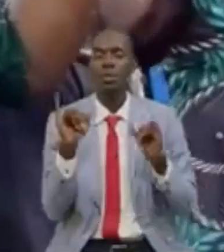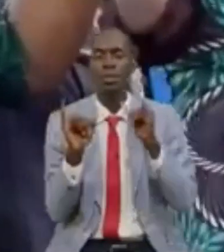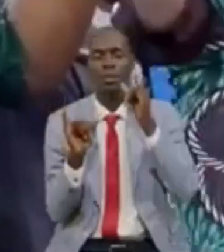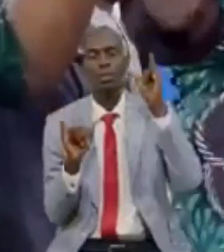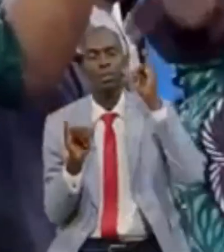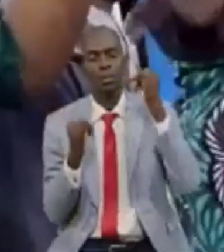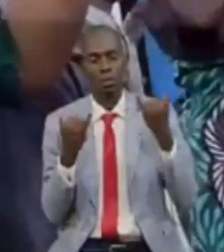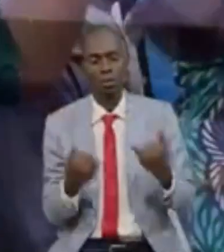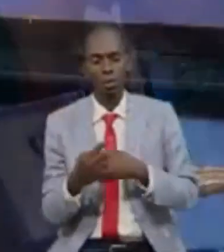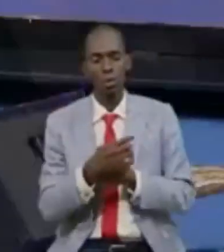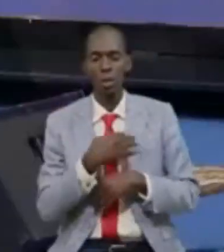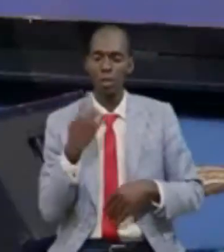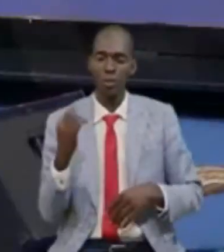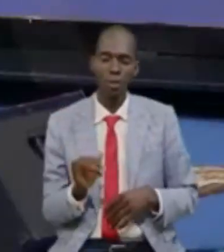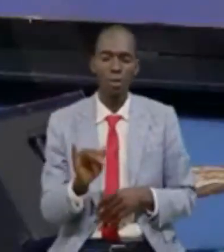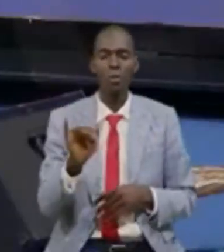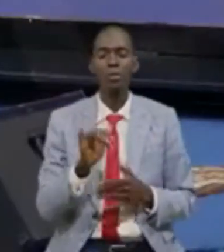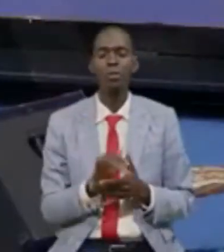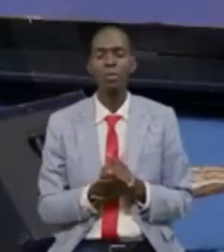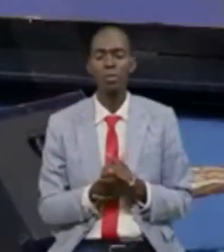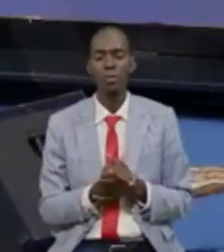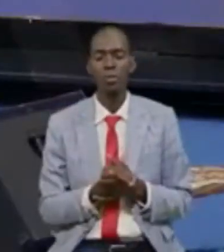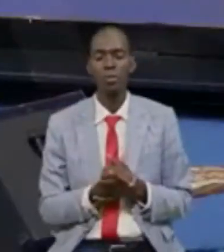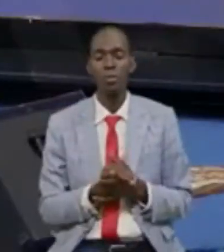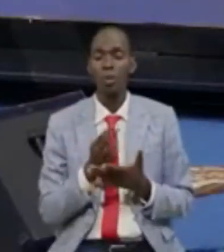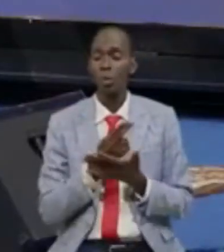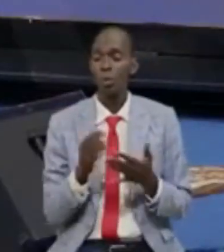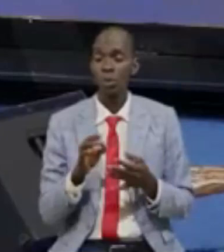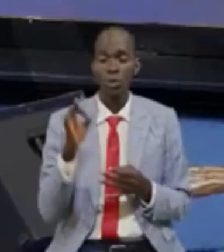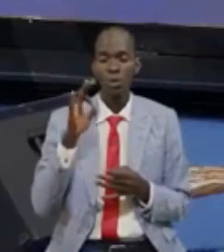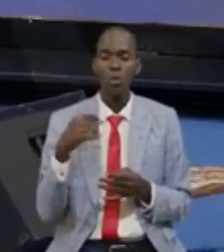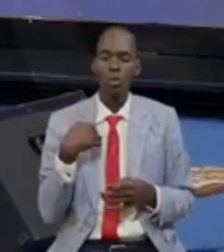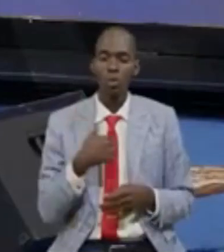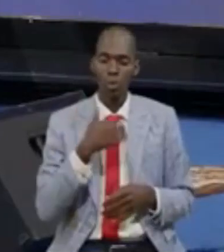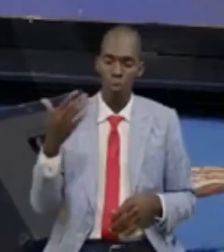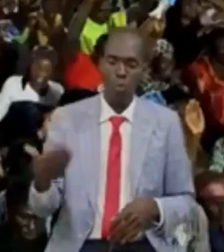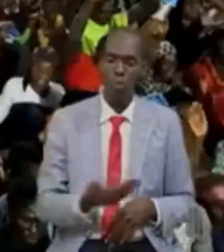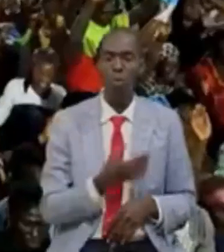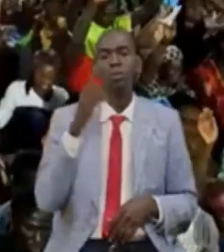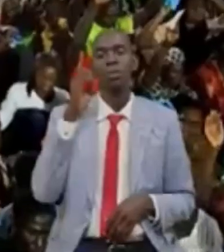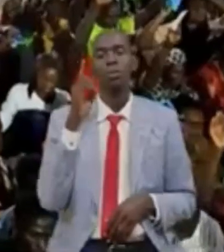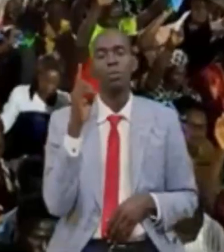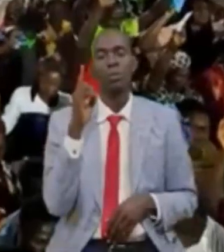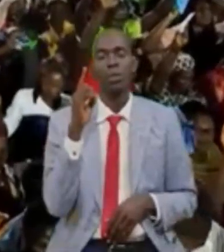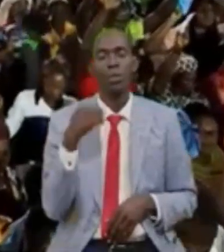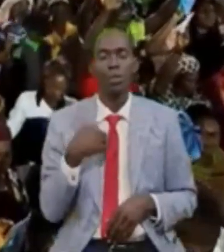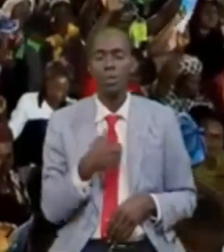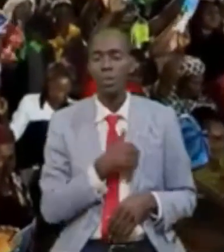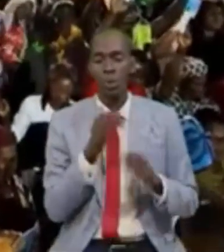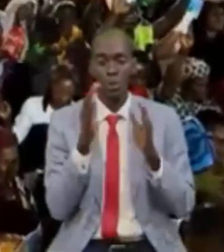today, and forever. Holy Ghost, we welcome you. But pray a